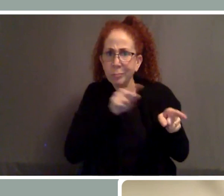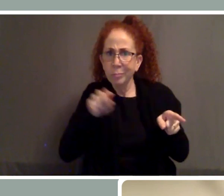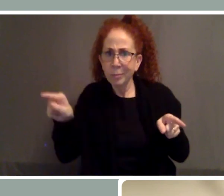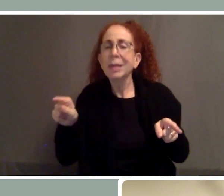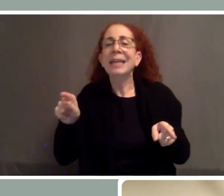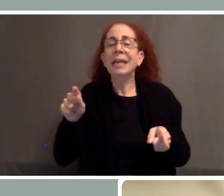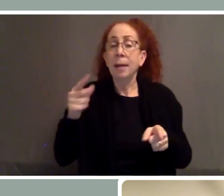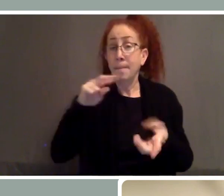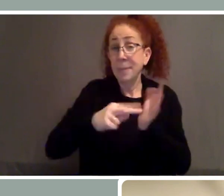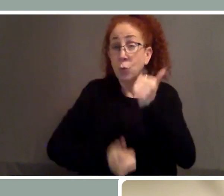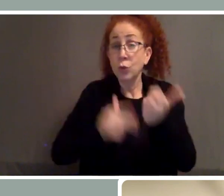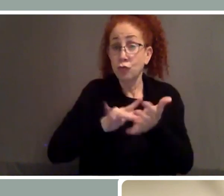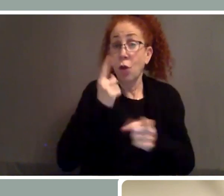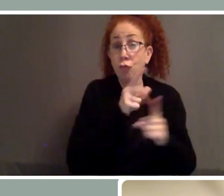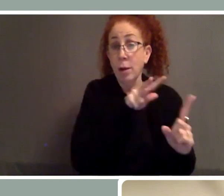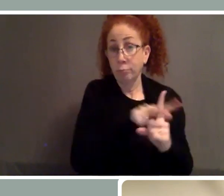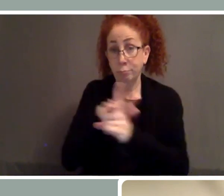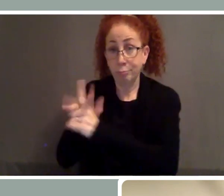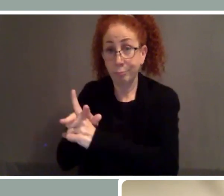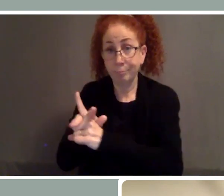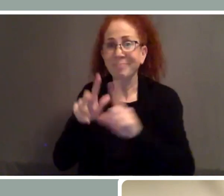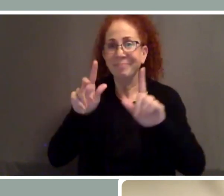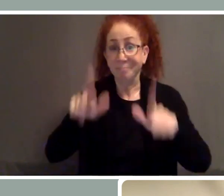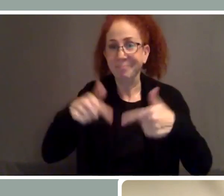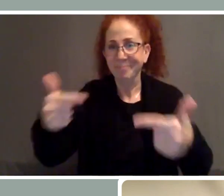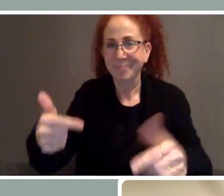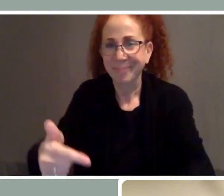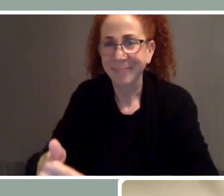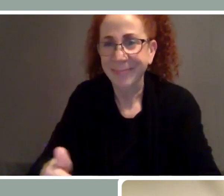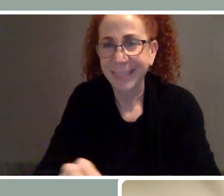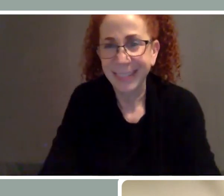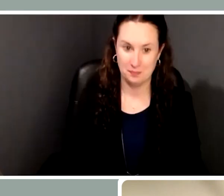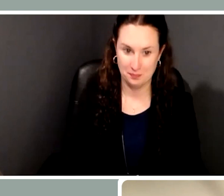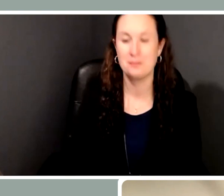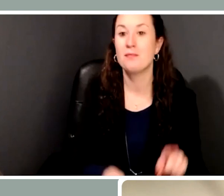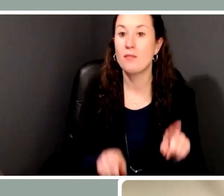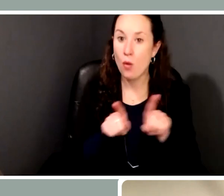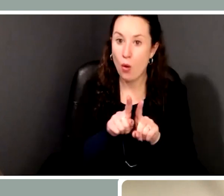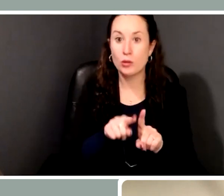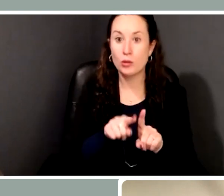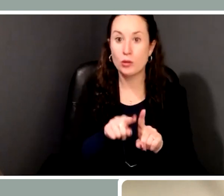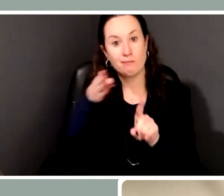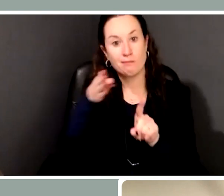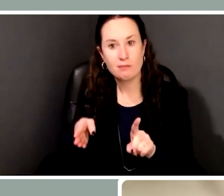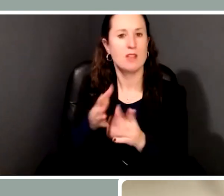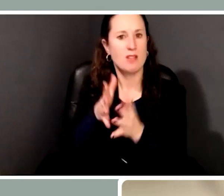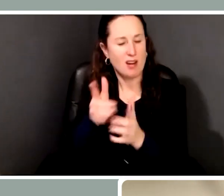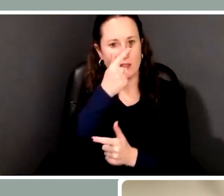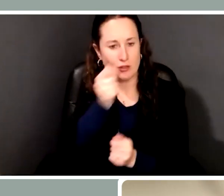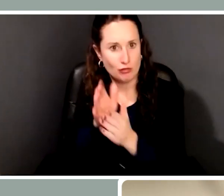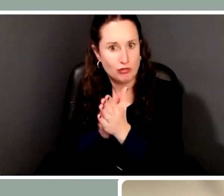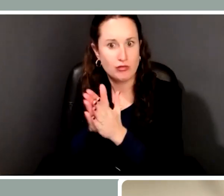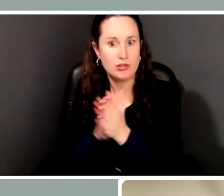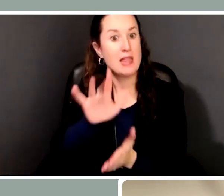this drug. There also, as an aside on that, there's also a great deal of interest. So we've shown that this drug Enhertu